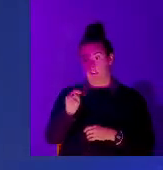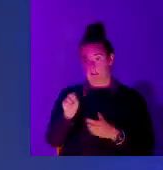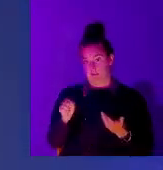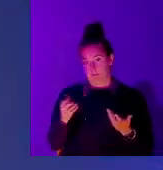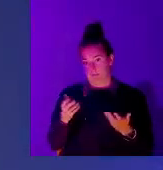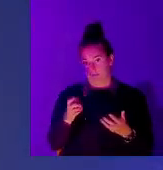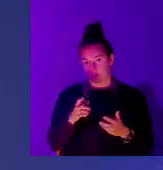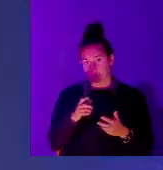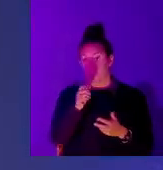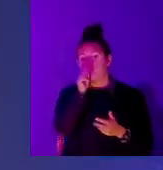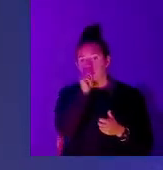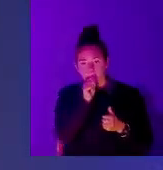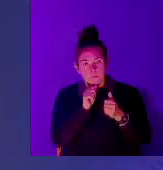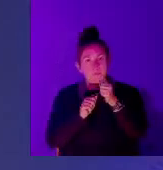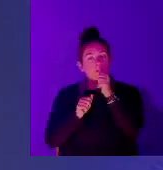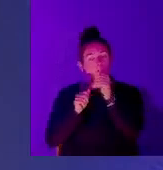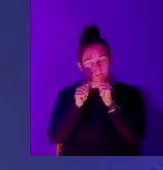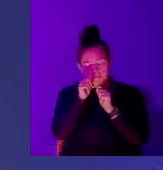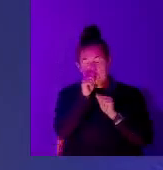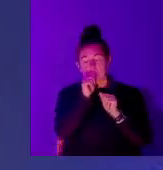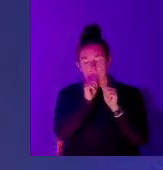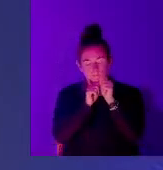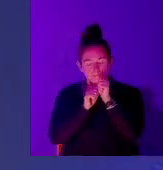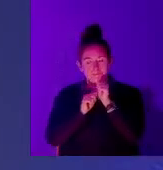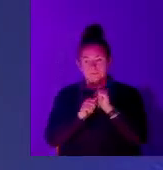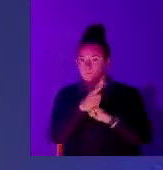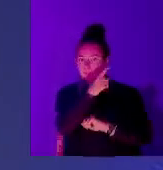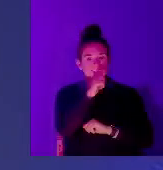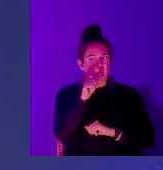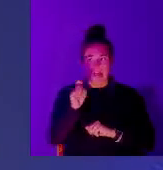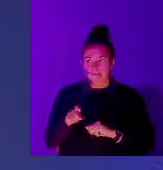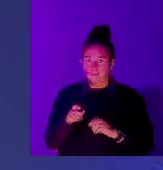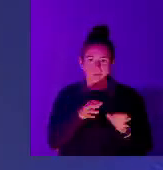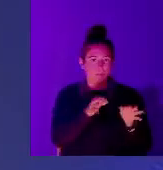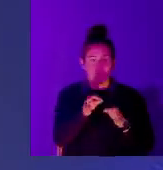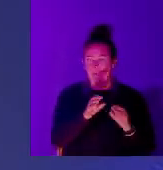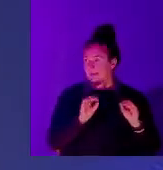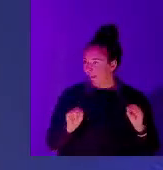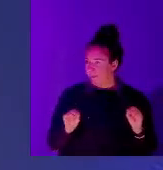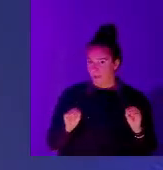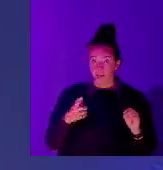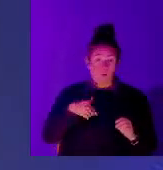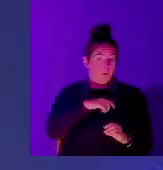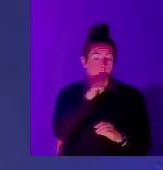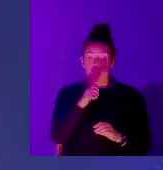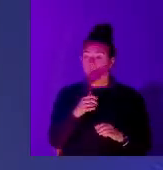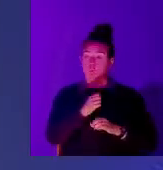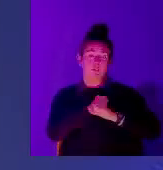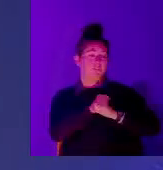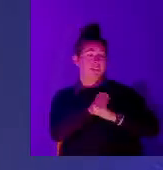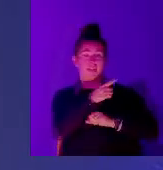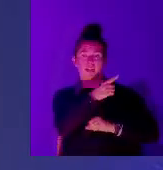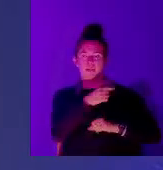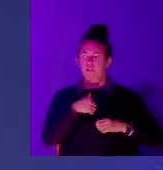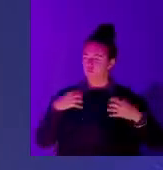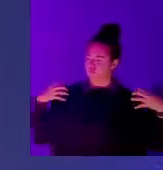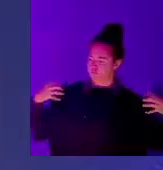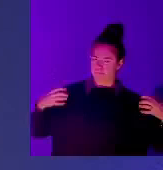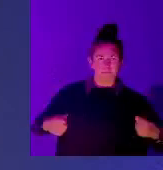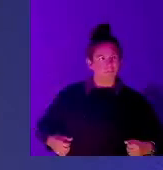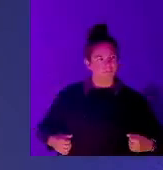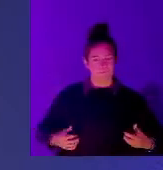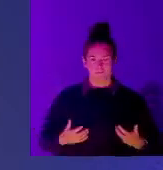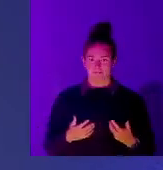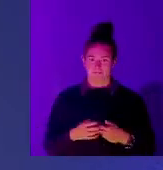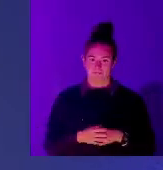to explain himself to anybody, and we don't have to defend him. He's got broad shoulders. He told